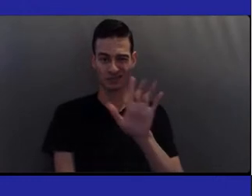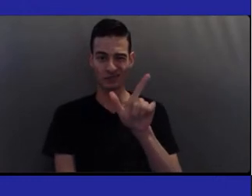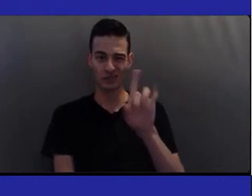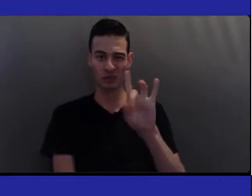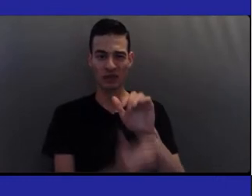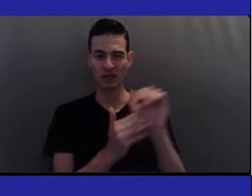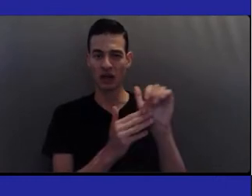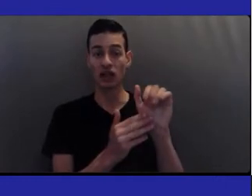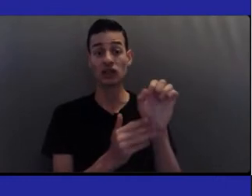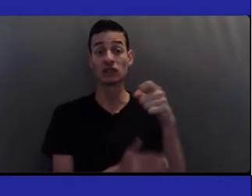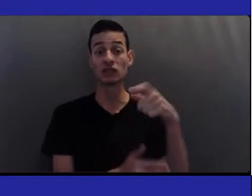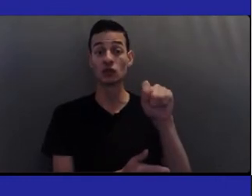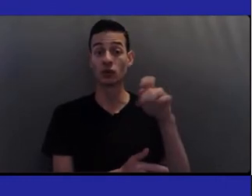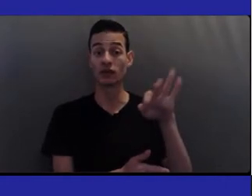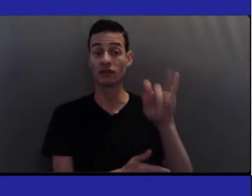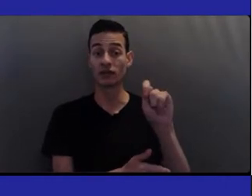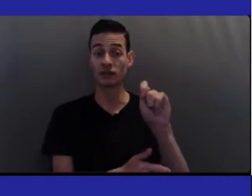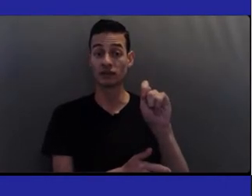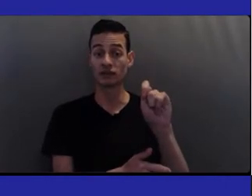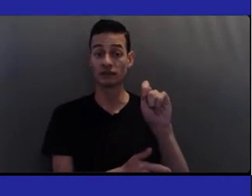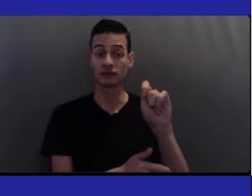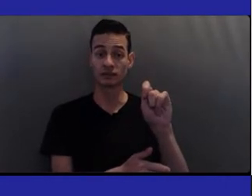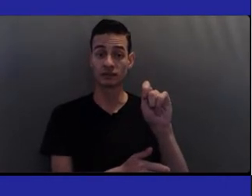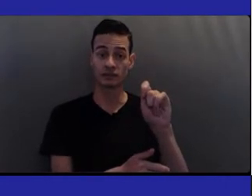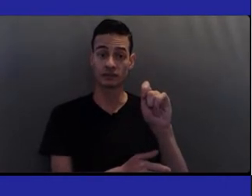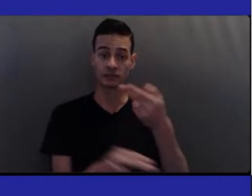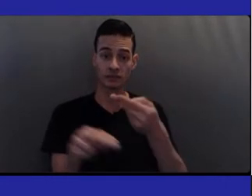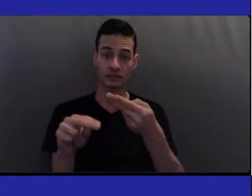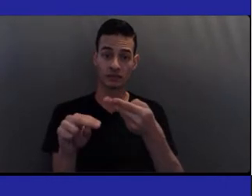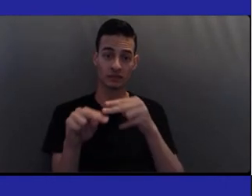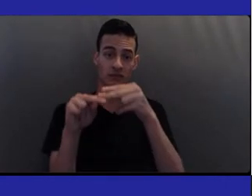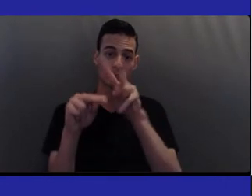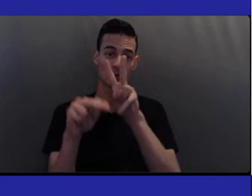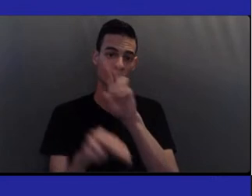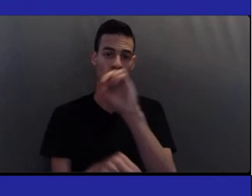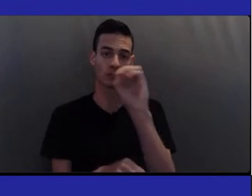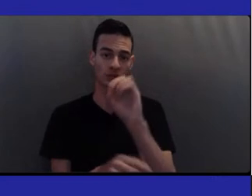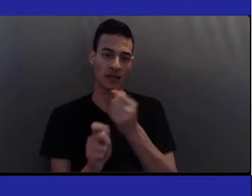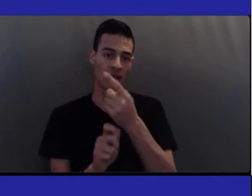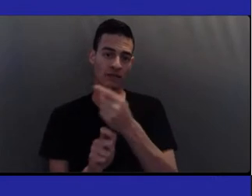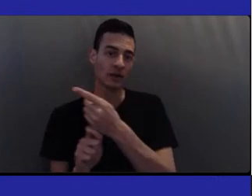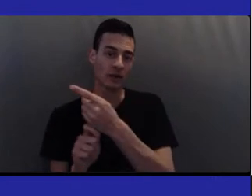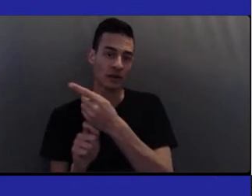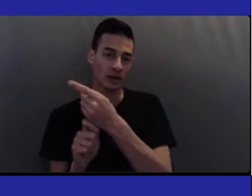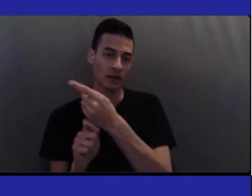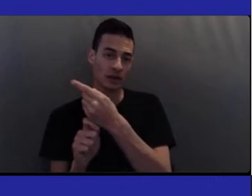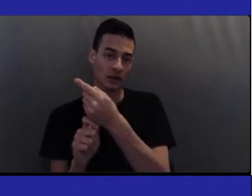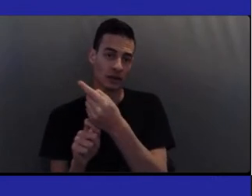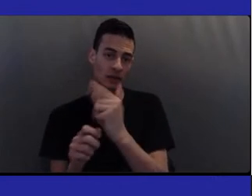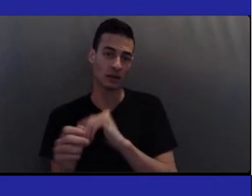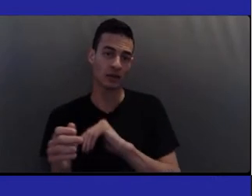Health for a retail food operation at an initial rate of $28 per square foot or